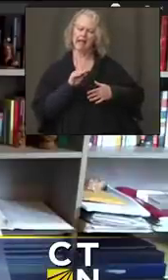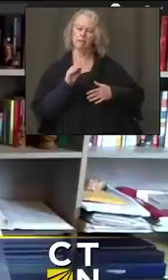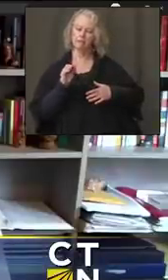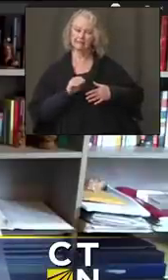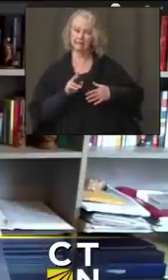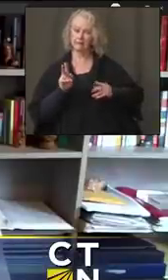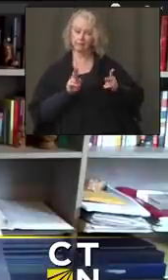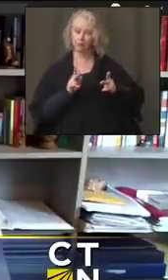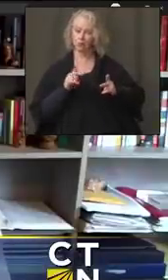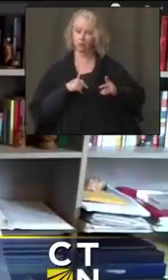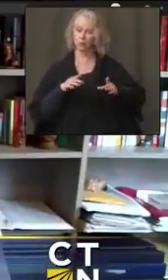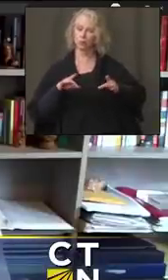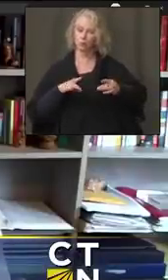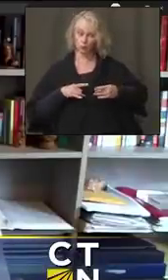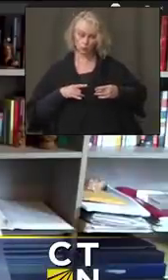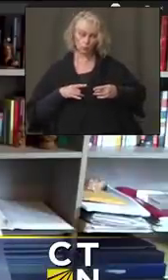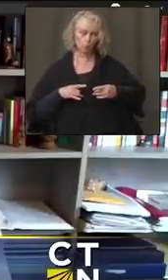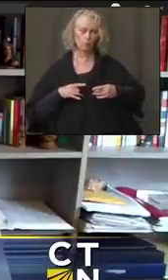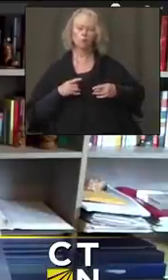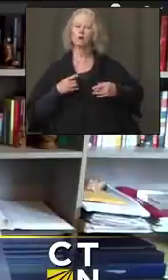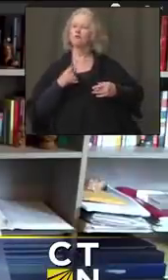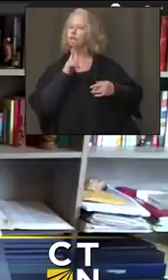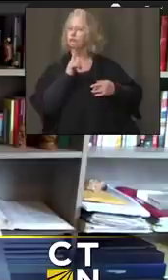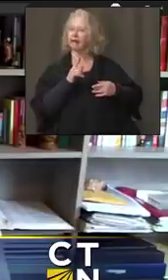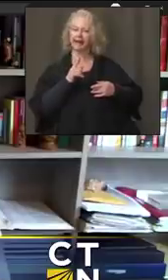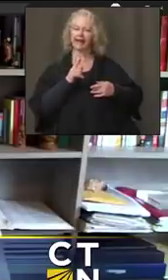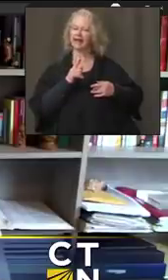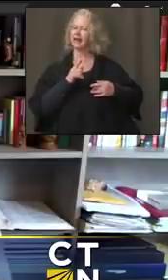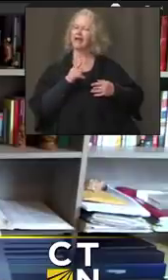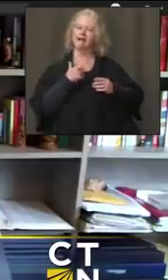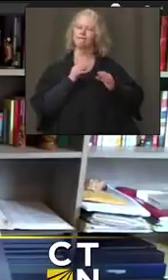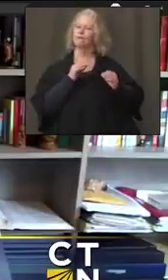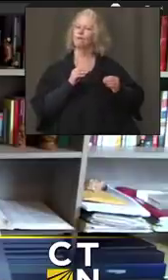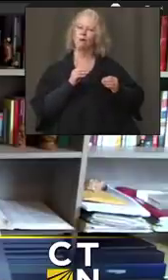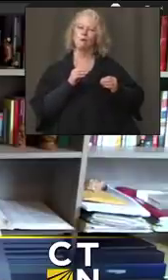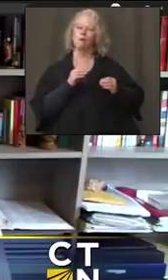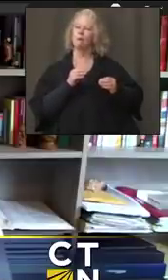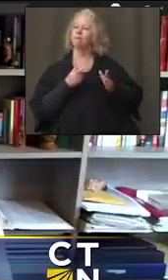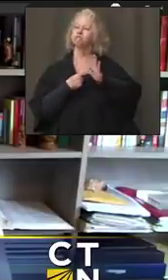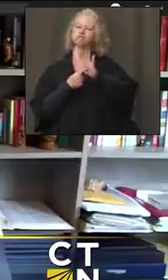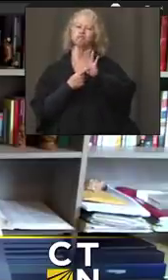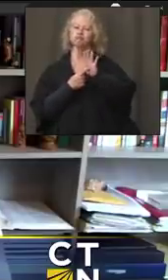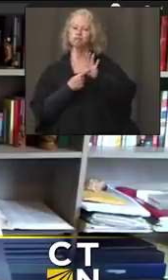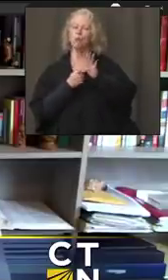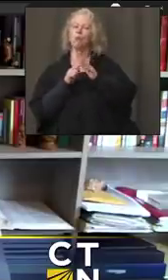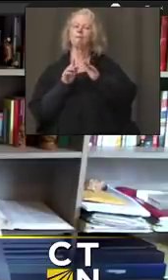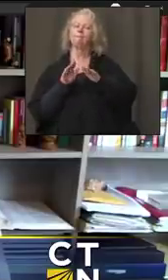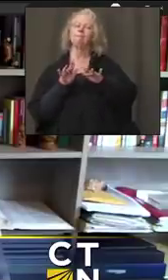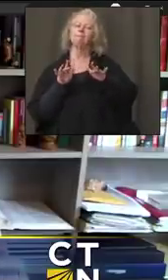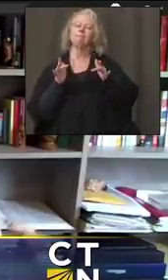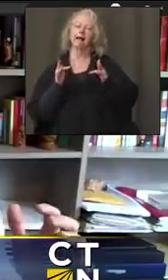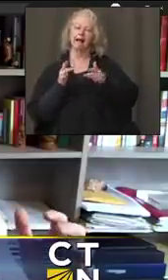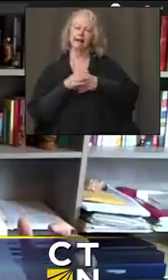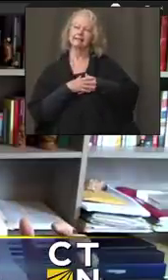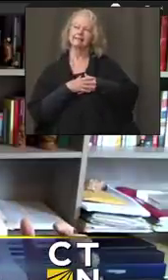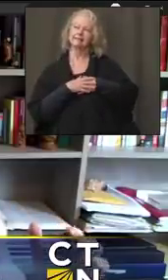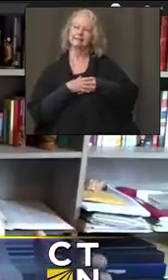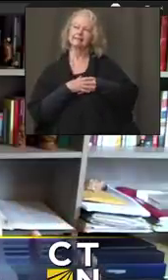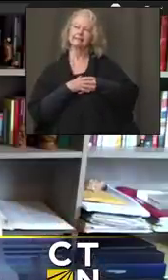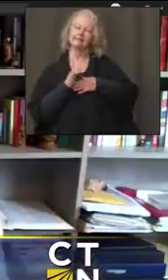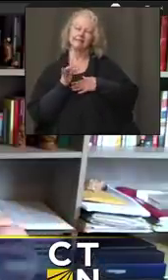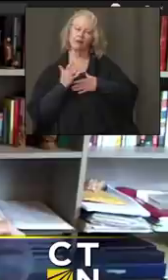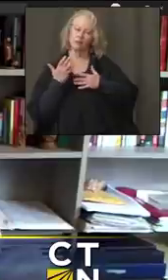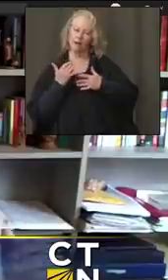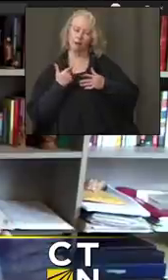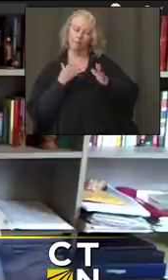people who are infected actually never show symptoms, or maybe have just very mild symptoms. So just to understand why, the focus